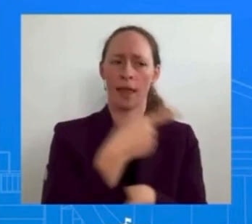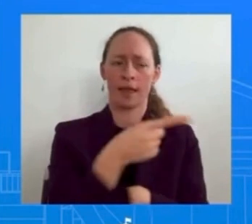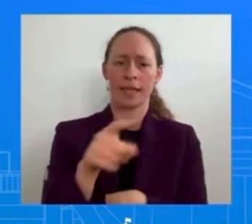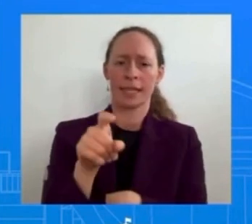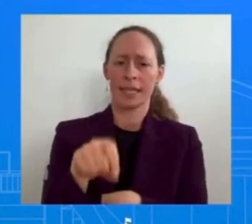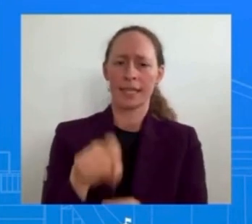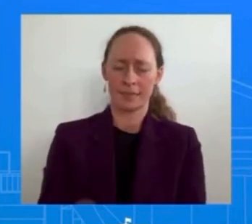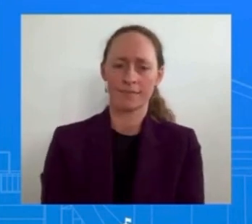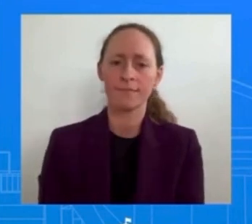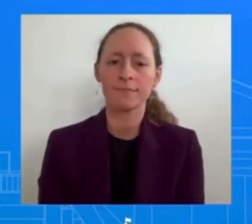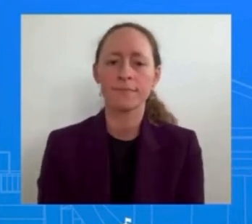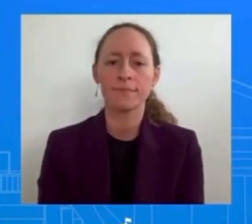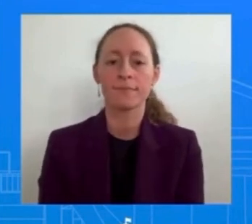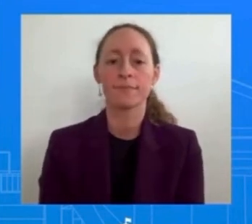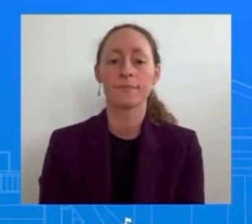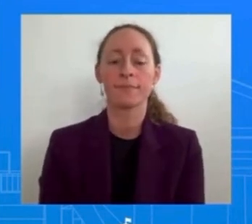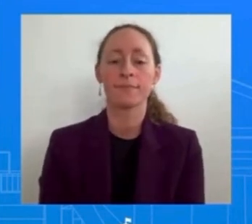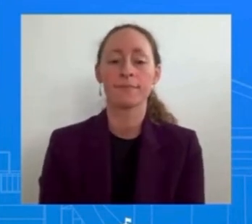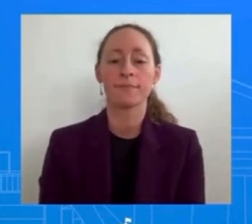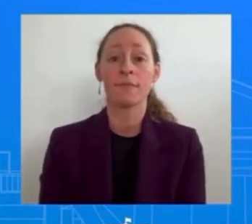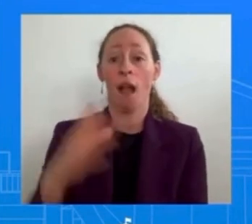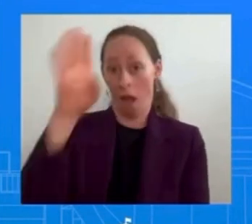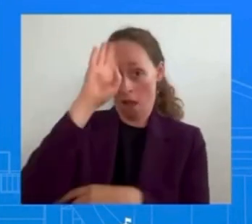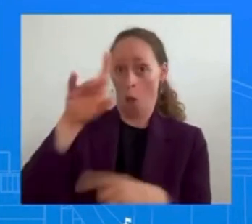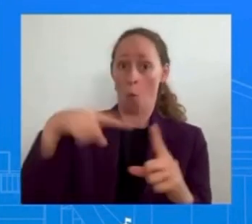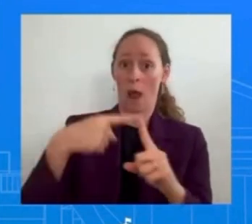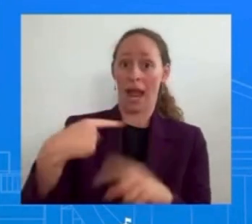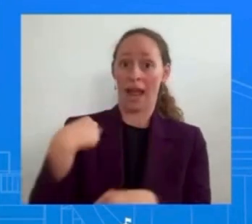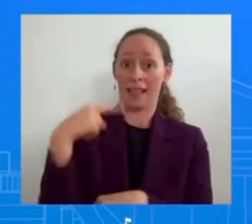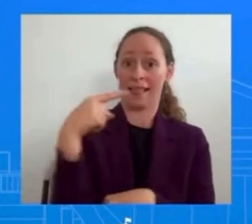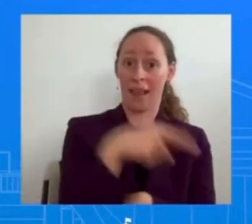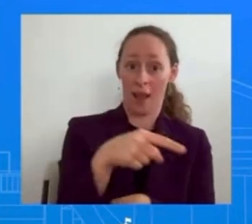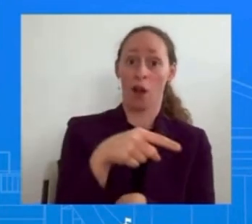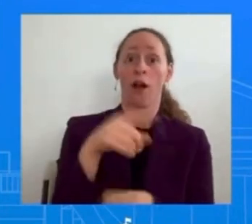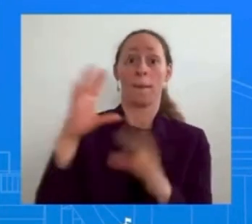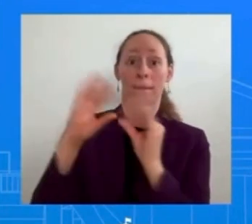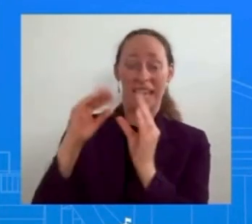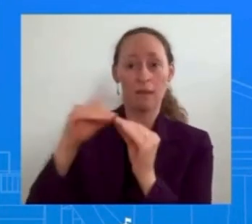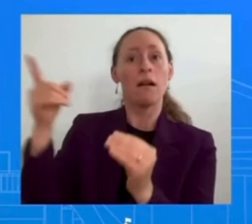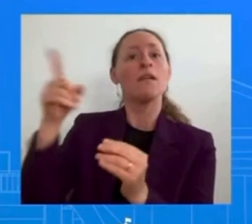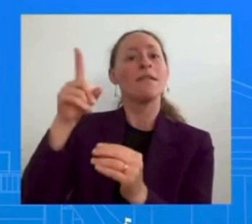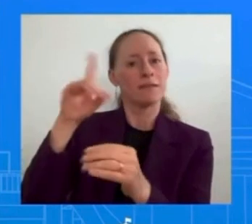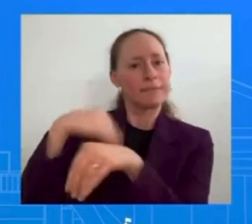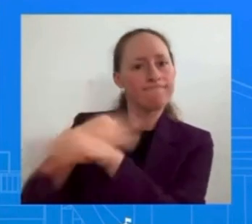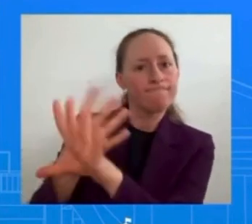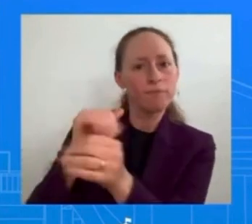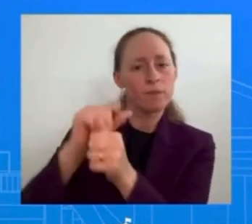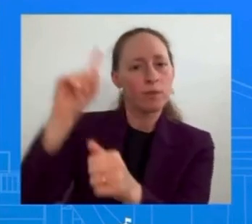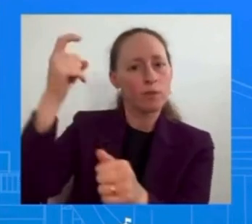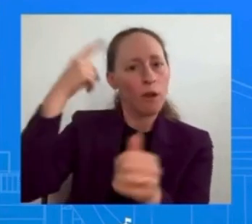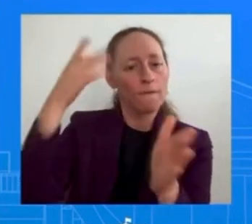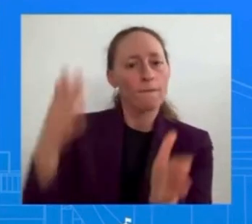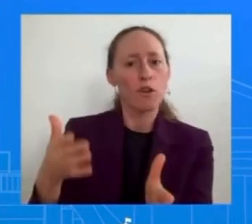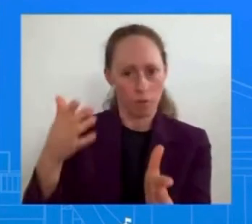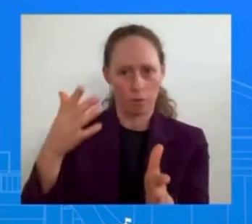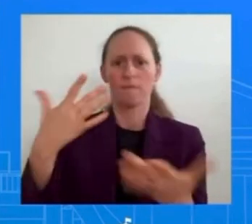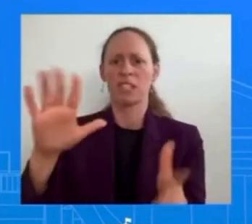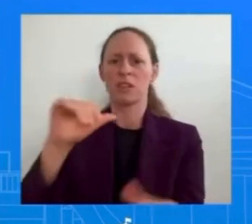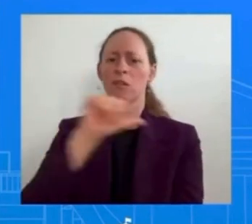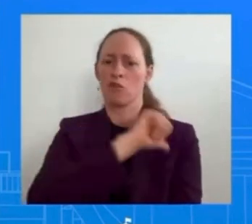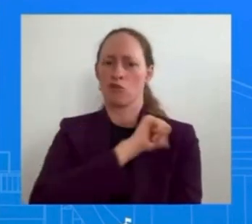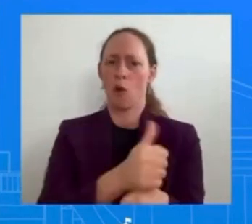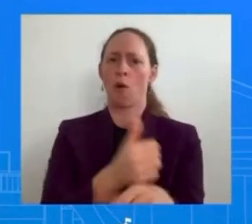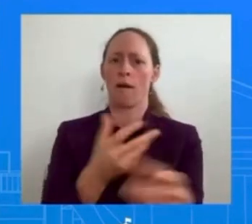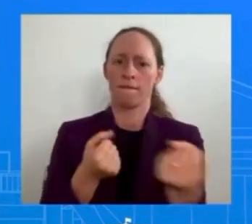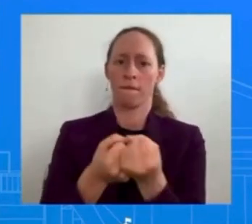has approved the governor's request for 100% reimbursement for the emergency work that's being done for a period of 30 days within the